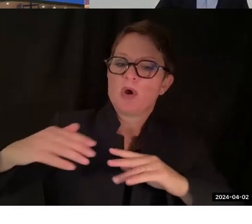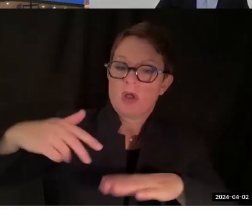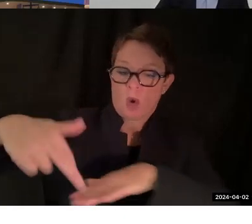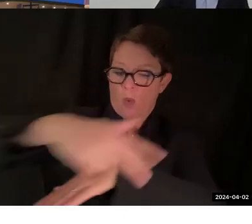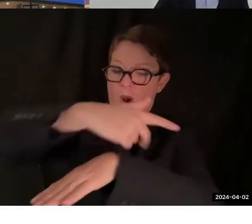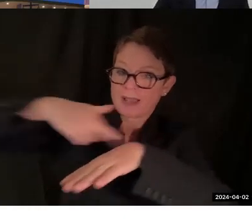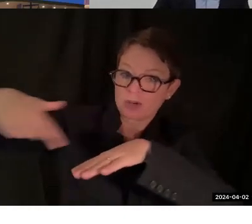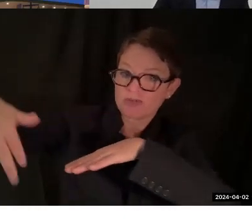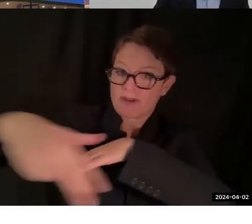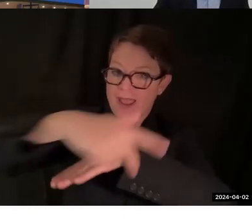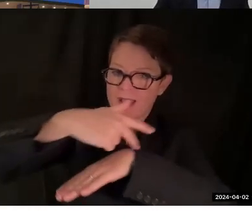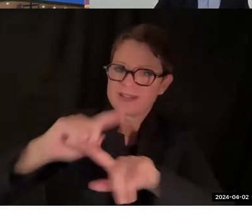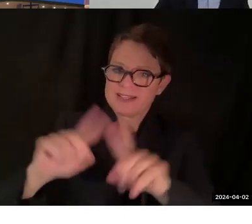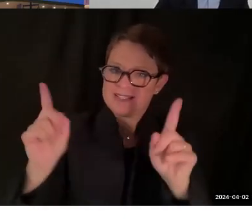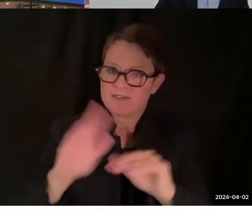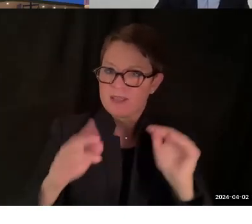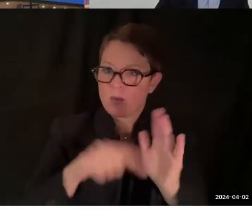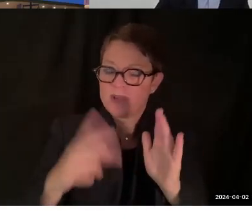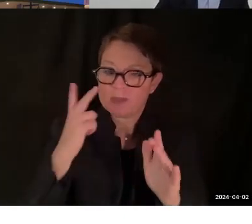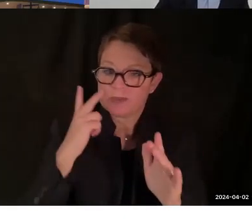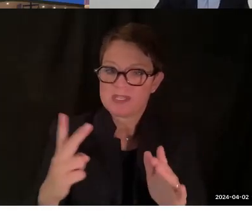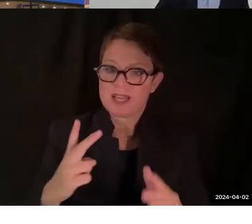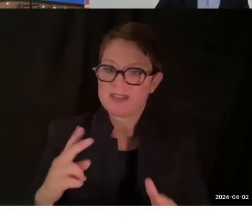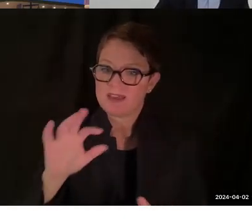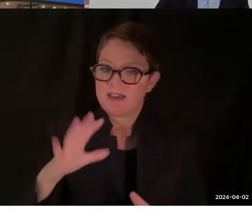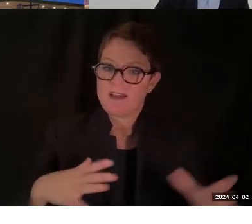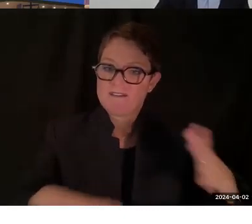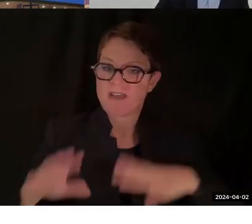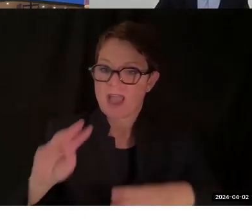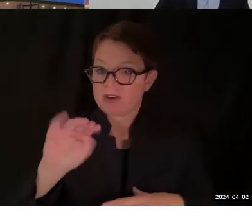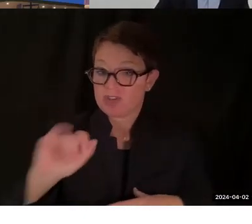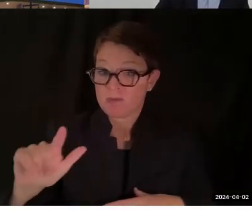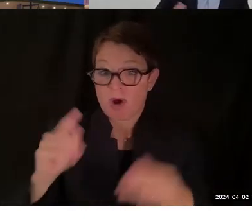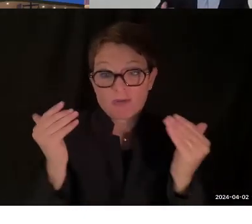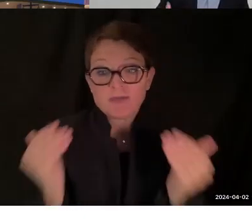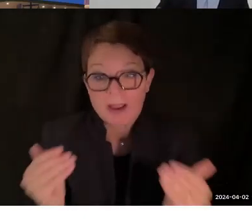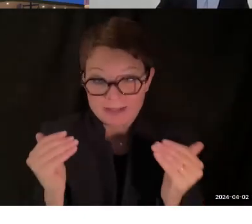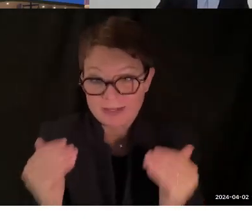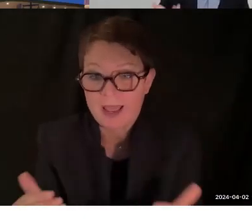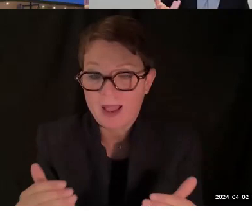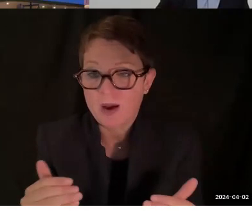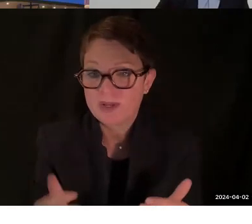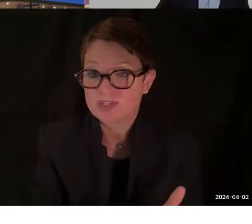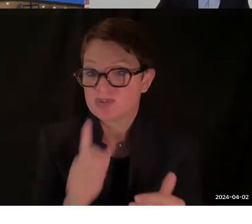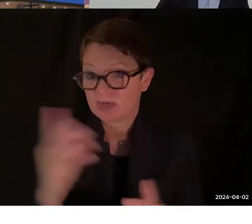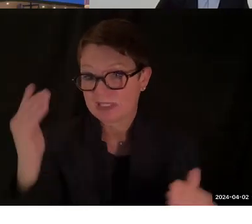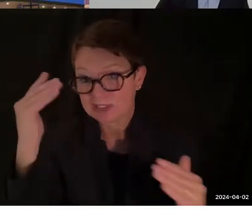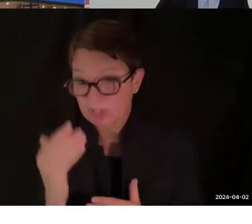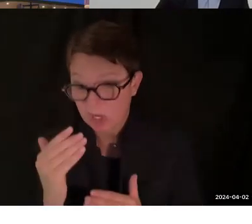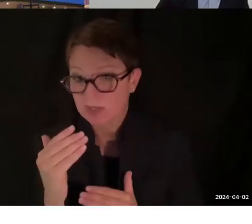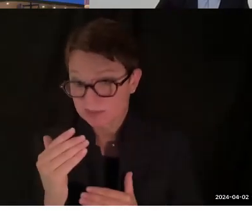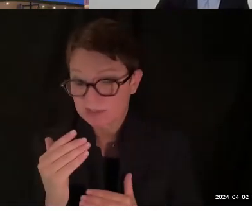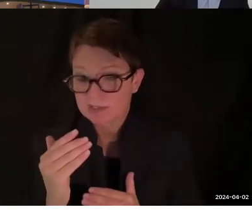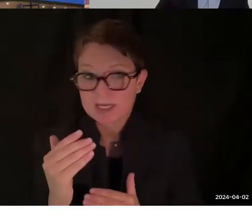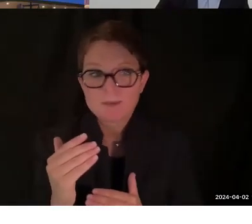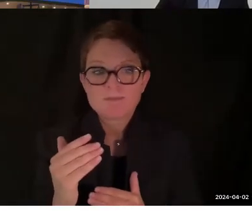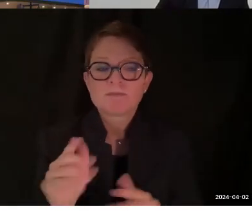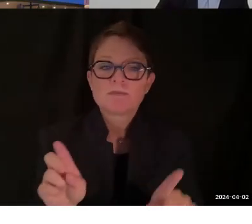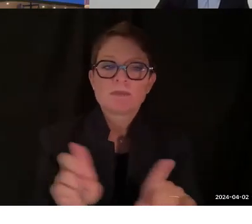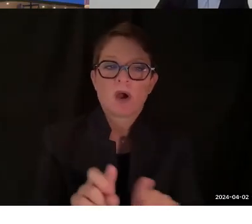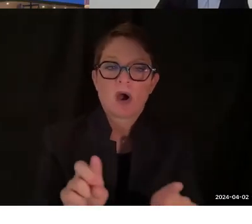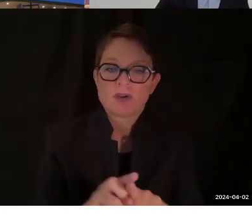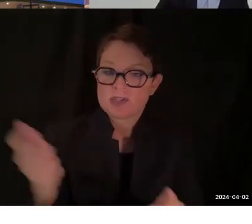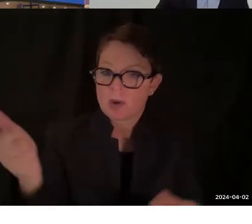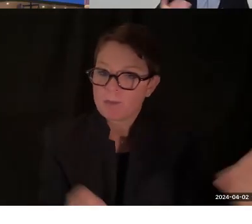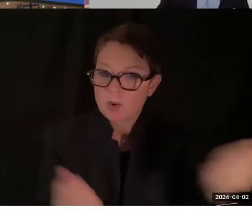building. Certainly very different than what you see at the Fashion Mall in that block right now, which is very much opaque. And then certainly activating and pulling